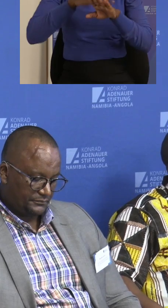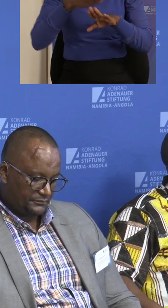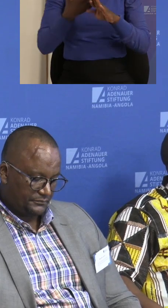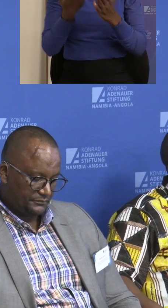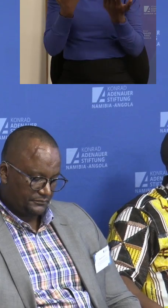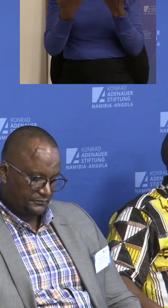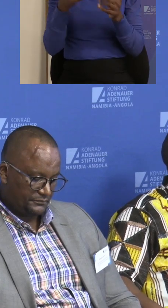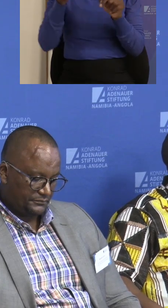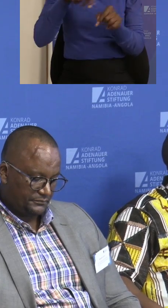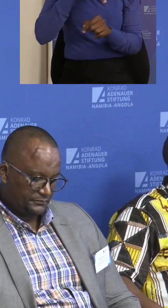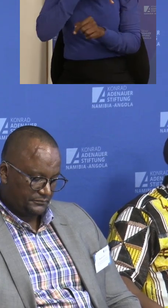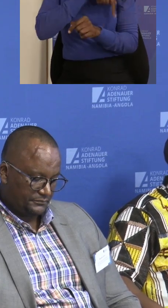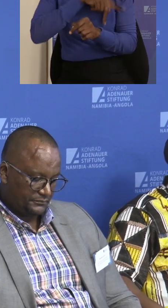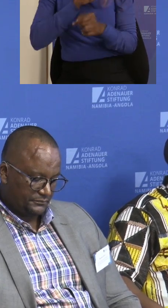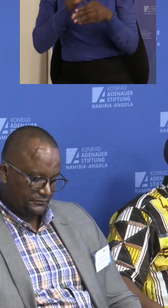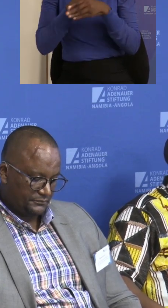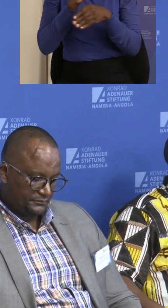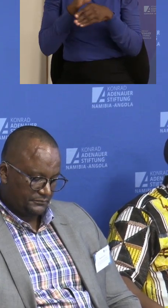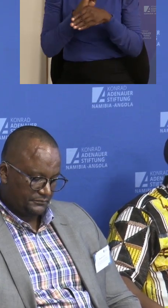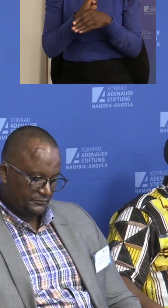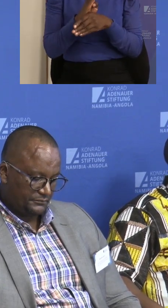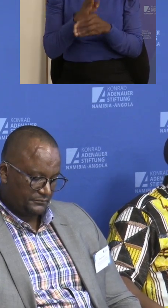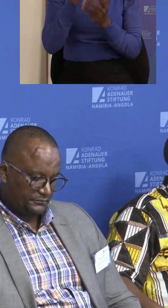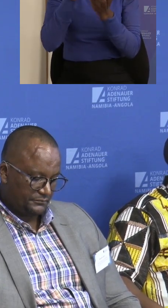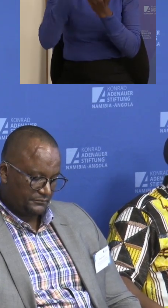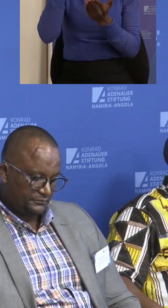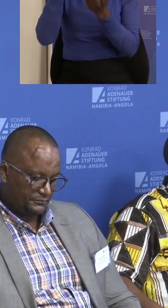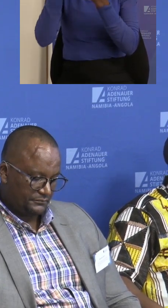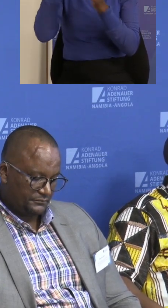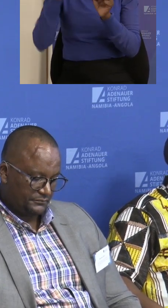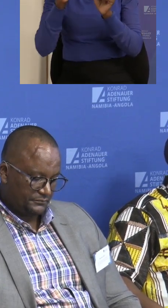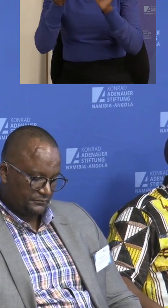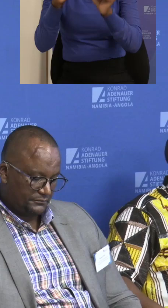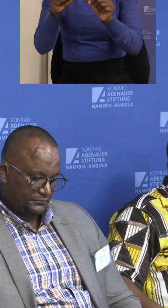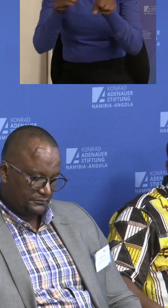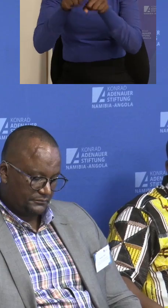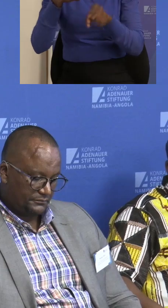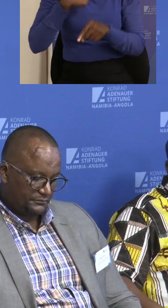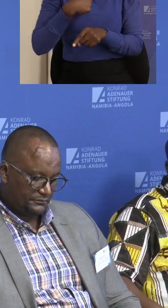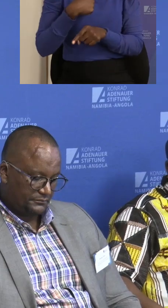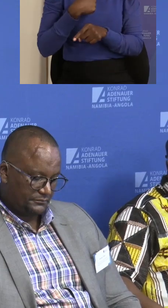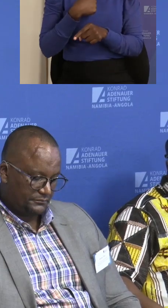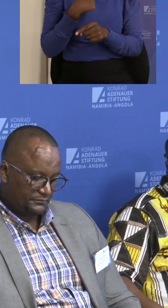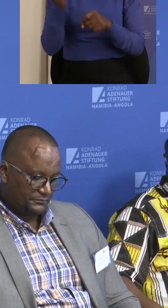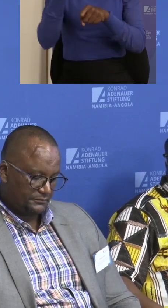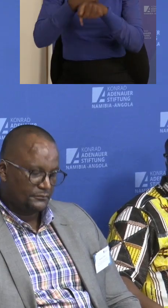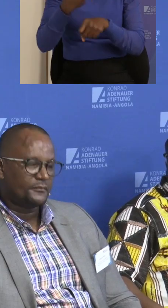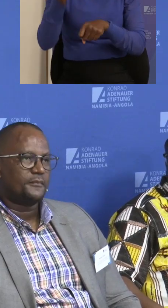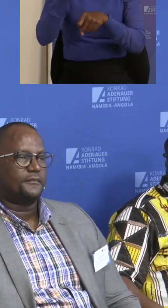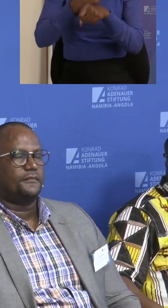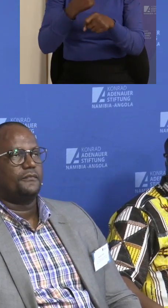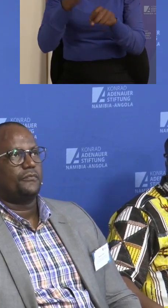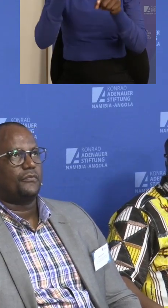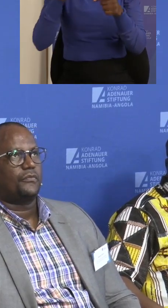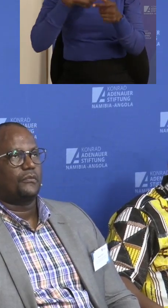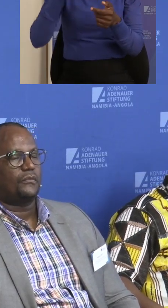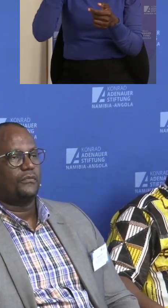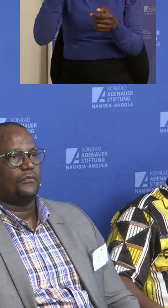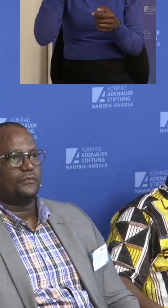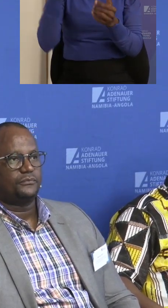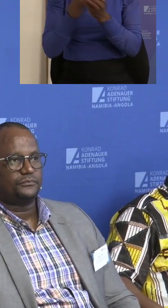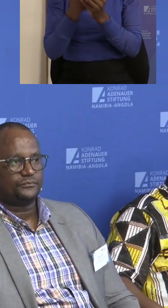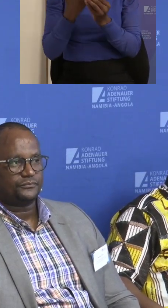the professional or business environment, learning continues. Even me, I learn every day something new. So we